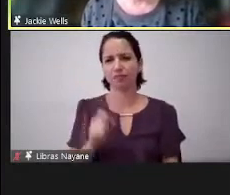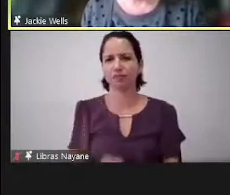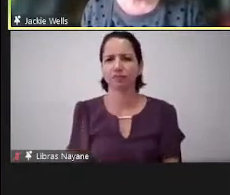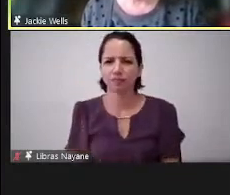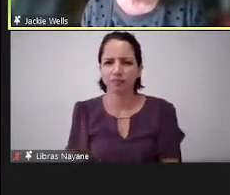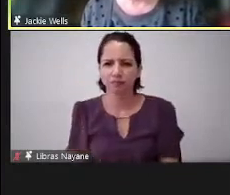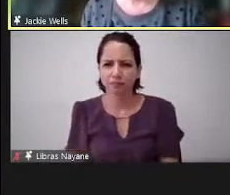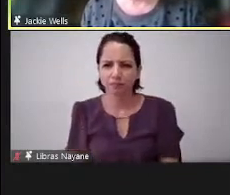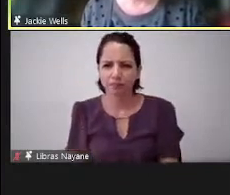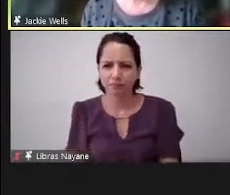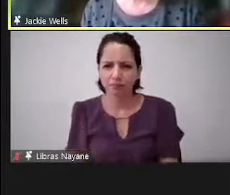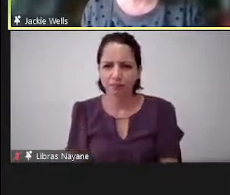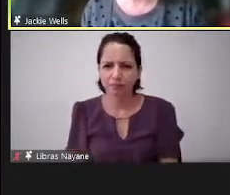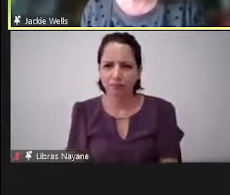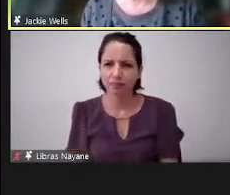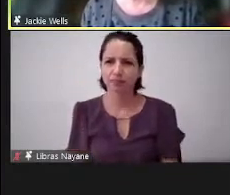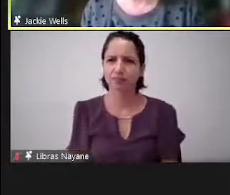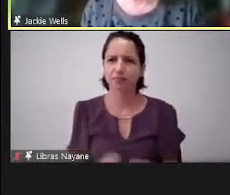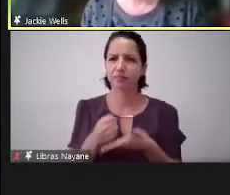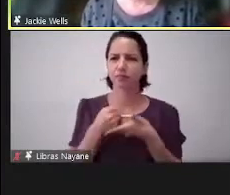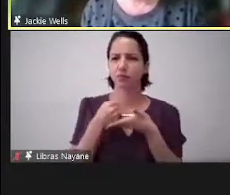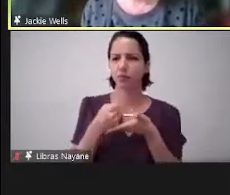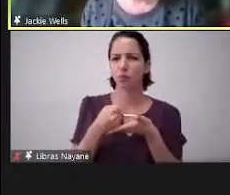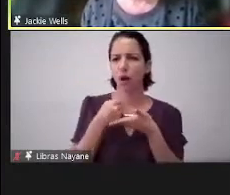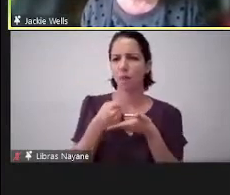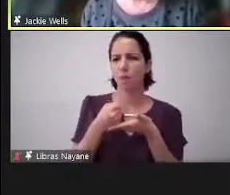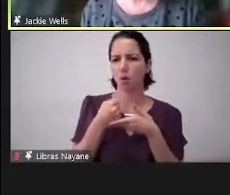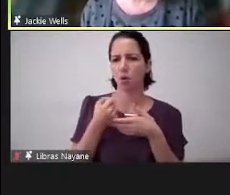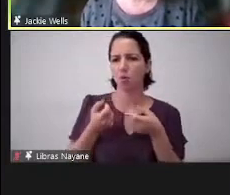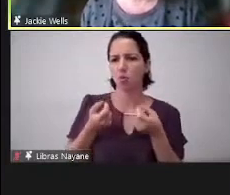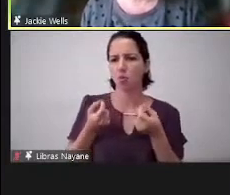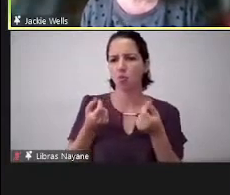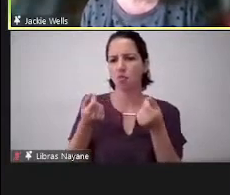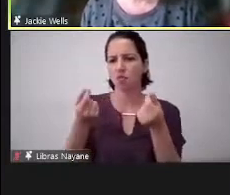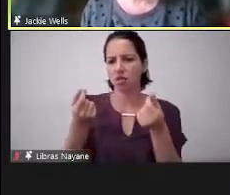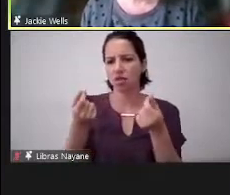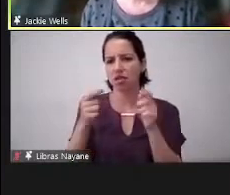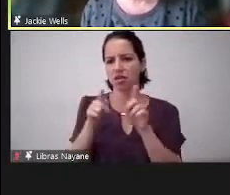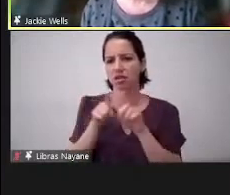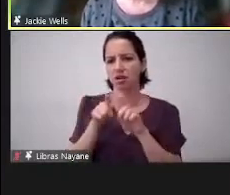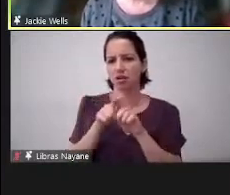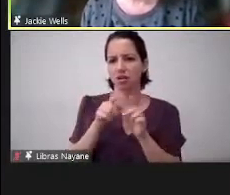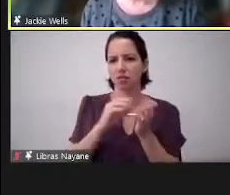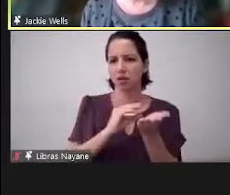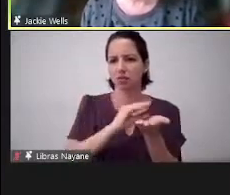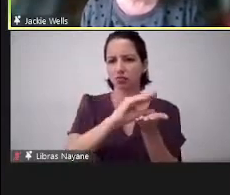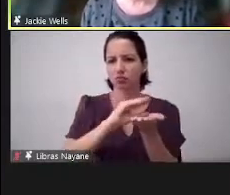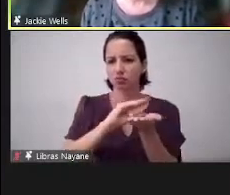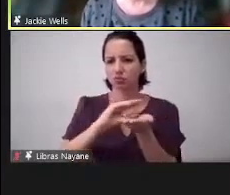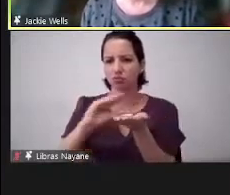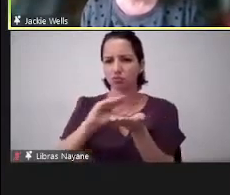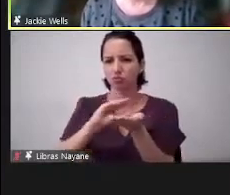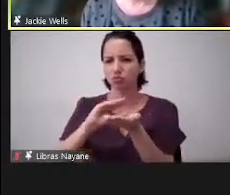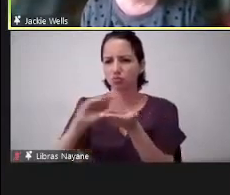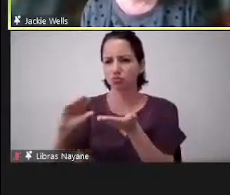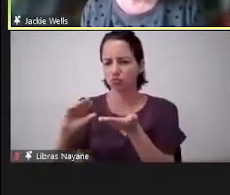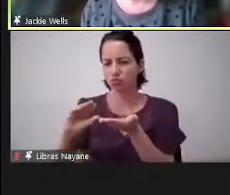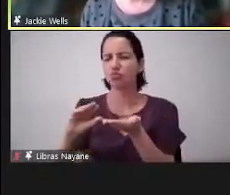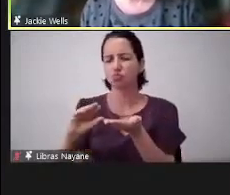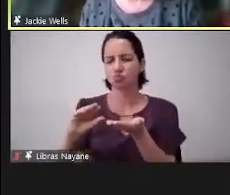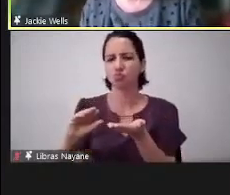by providing financial support for long-term saving. A switch to a different system, such as TEE, for